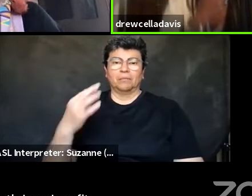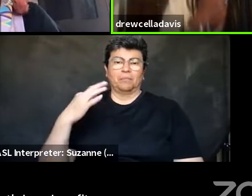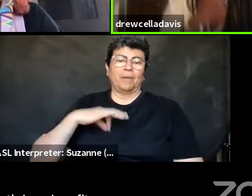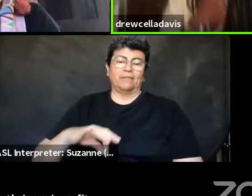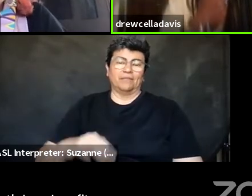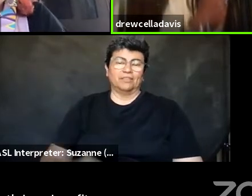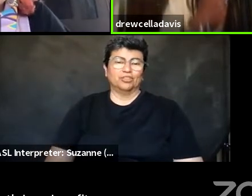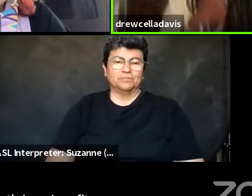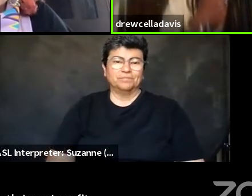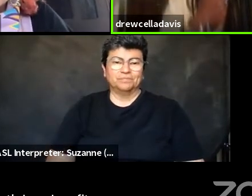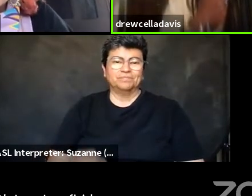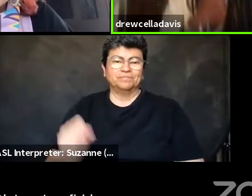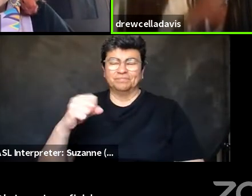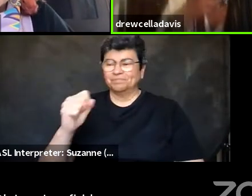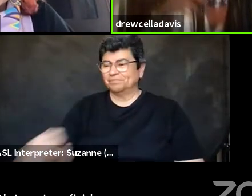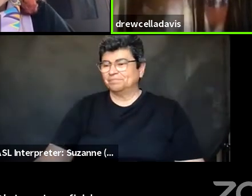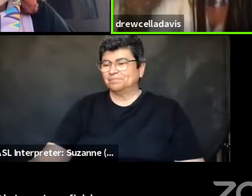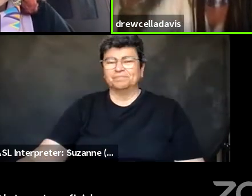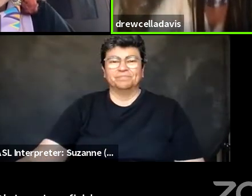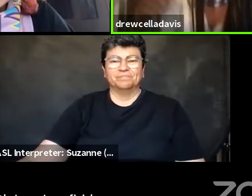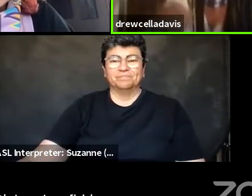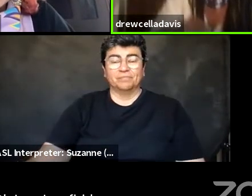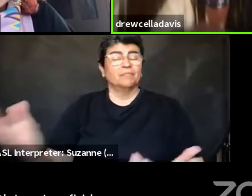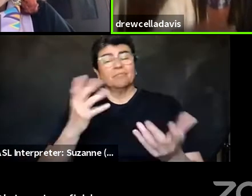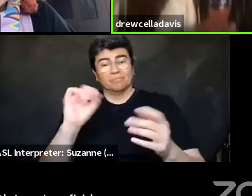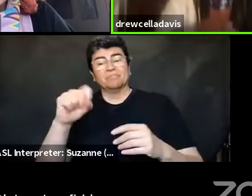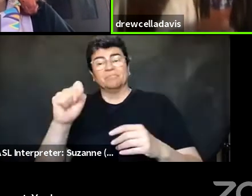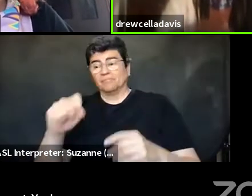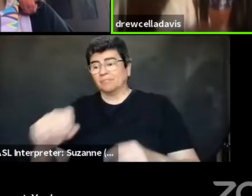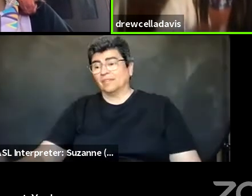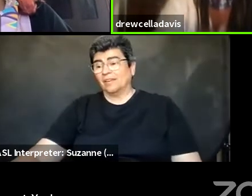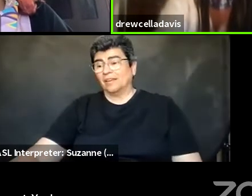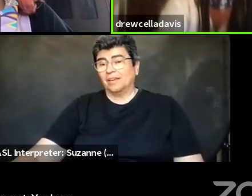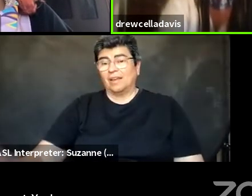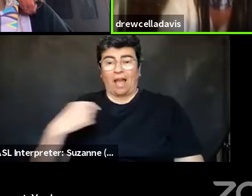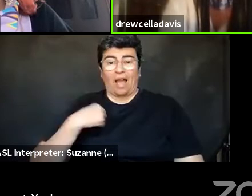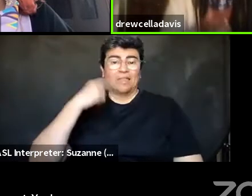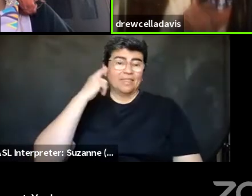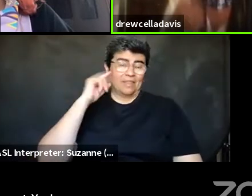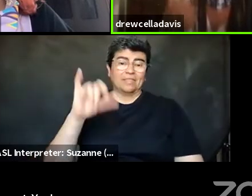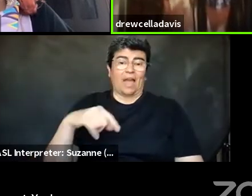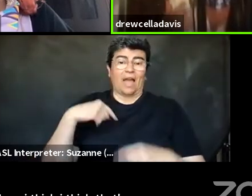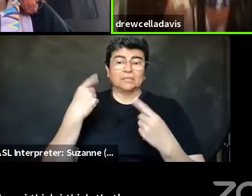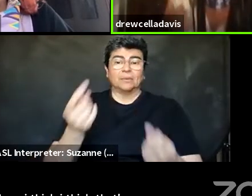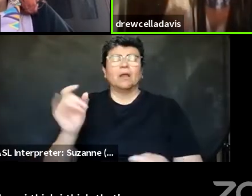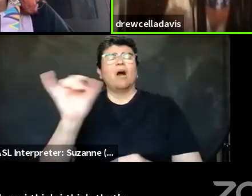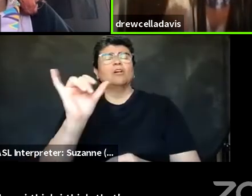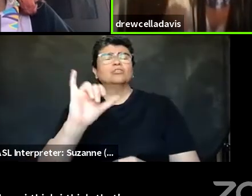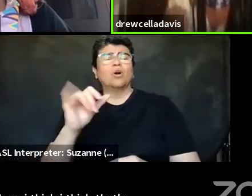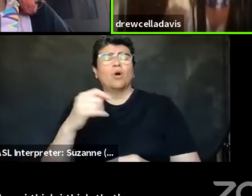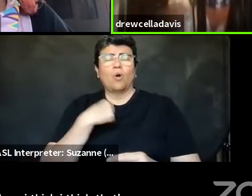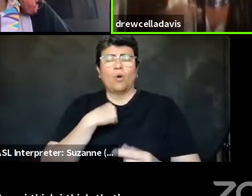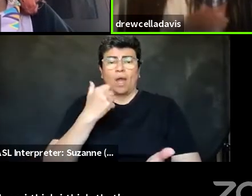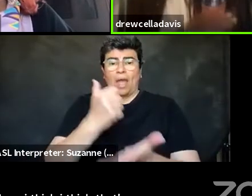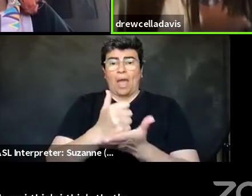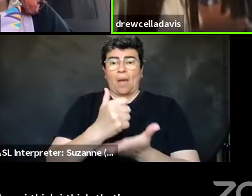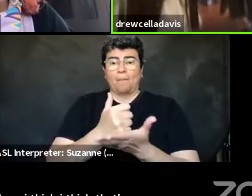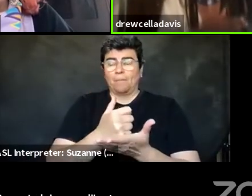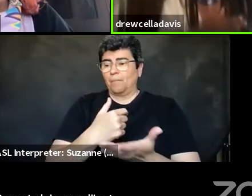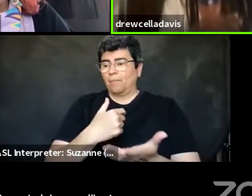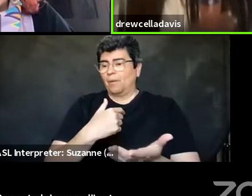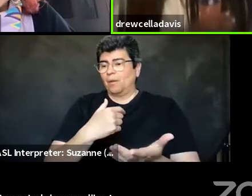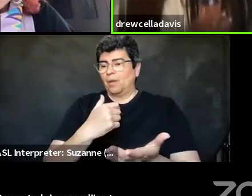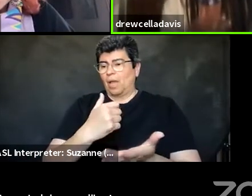beneficial. Yeah. And it's been, yeah. So I think that's been, and then also it's been helping me, like I